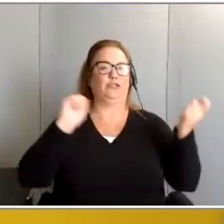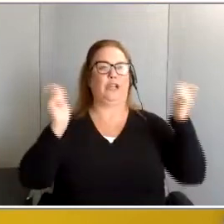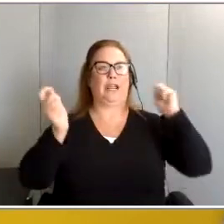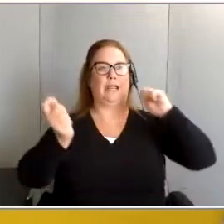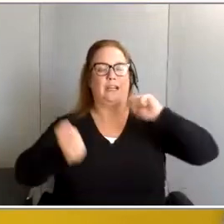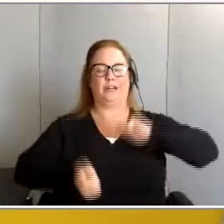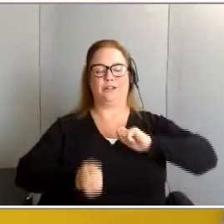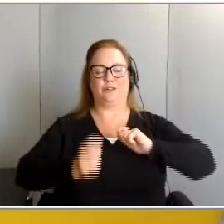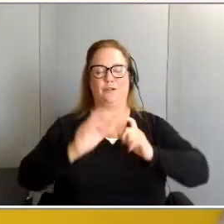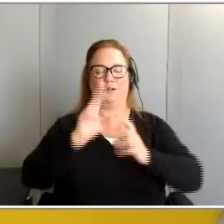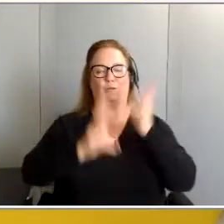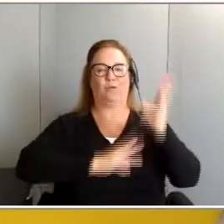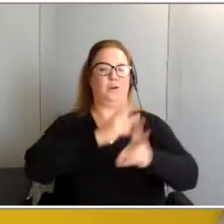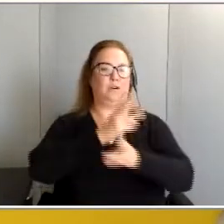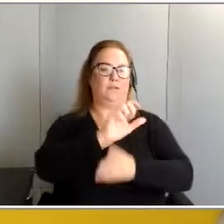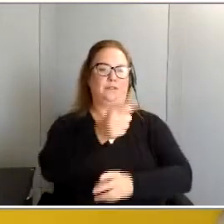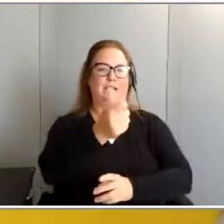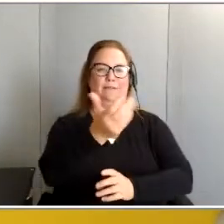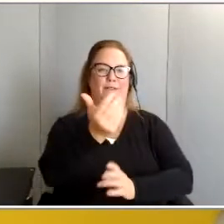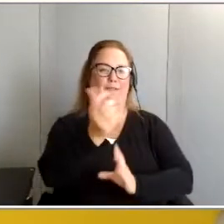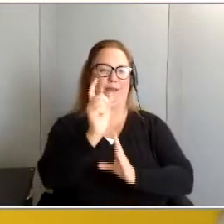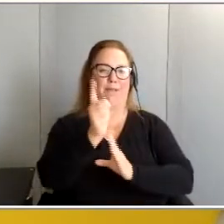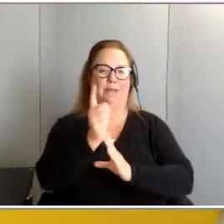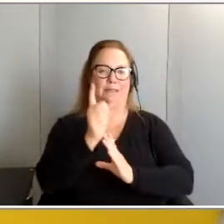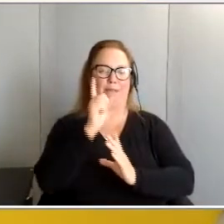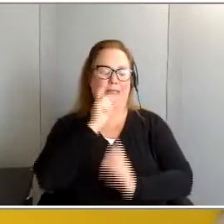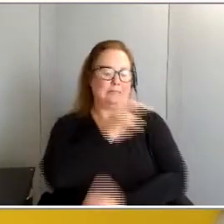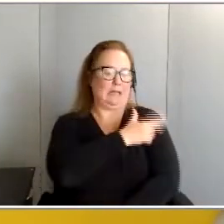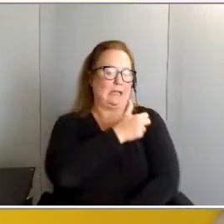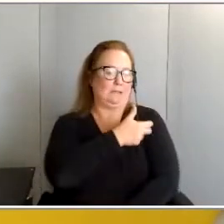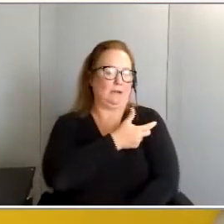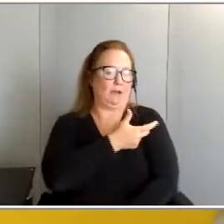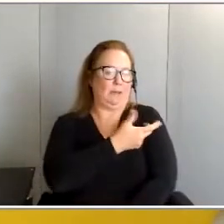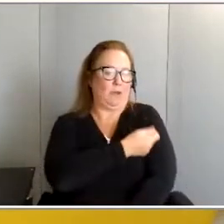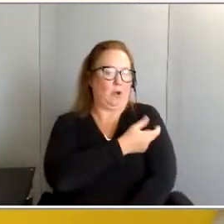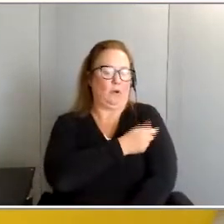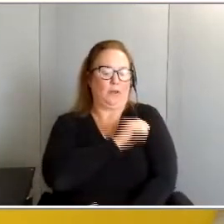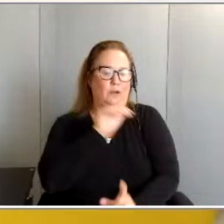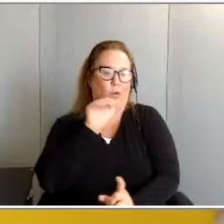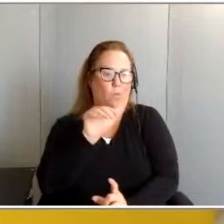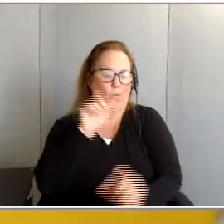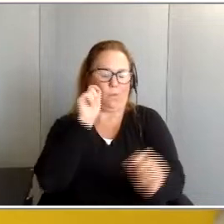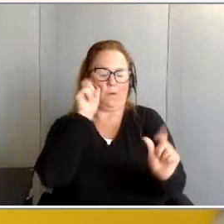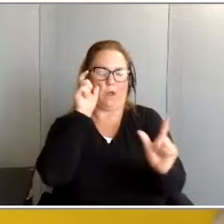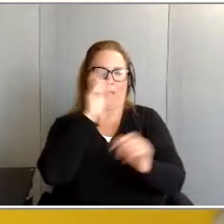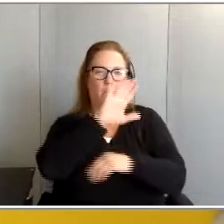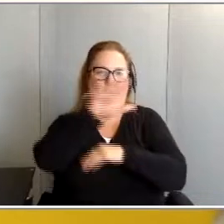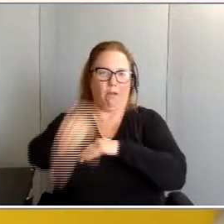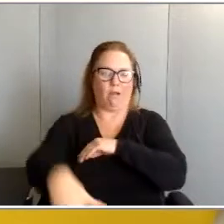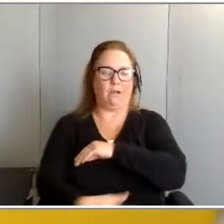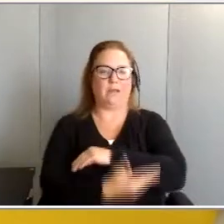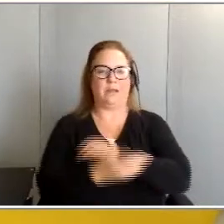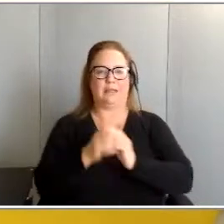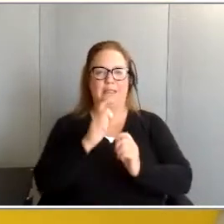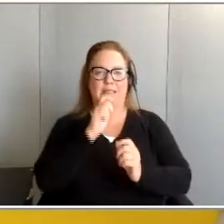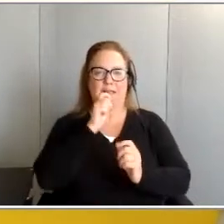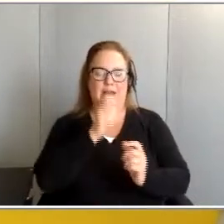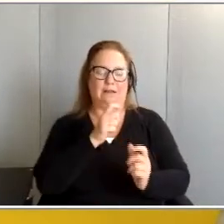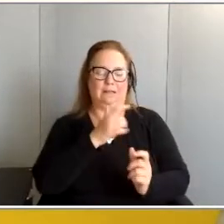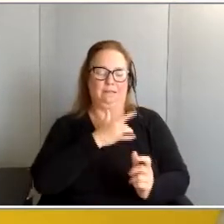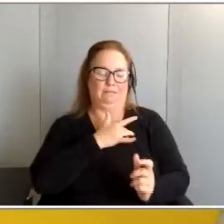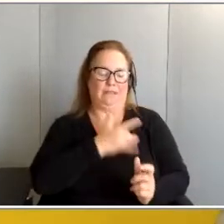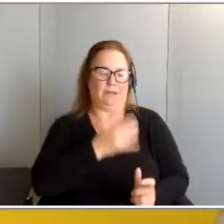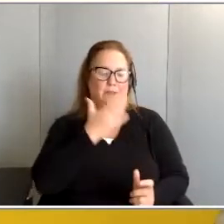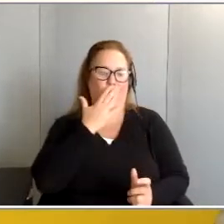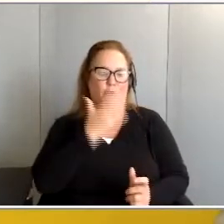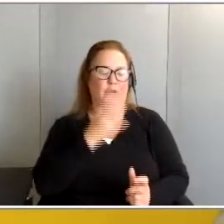that, because in the hospital to get poked and prodded and woke up at all hours of the night and everything like that, it's generally unpleasant. Sometimes a little doggy